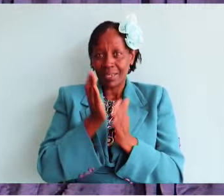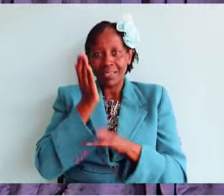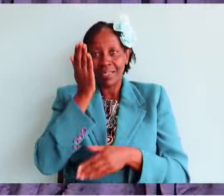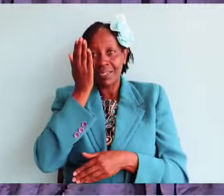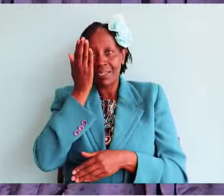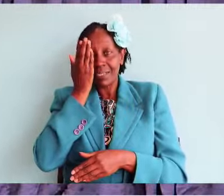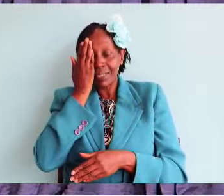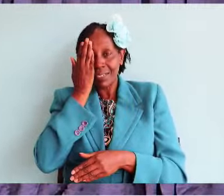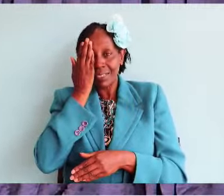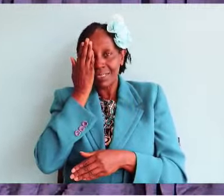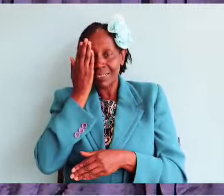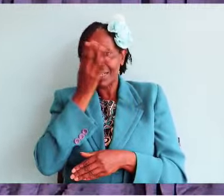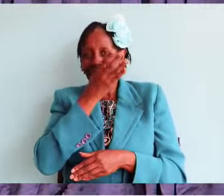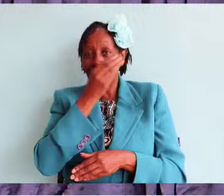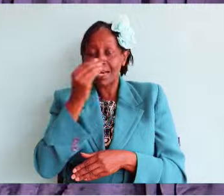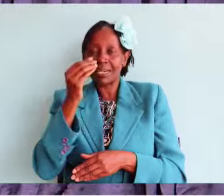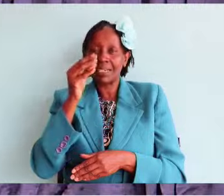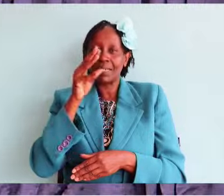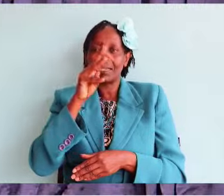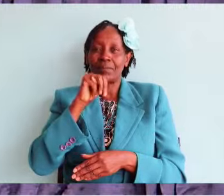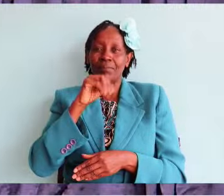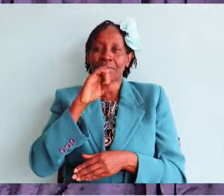and the Midianite.